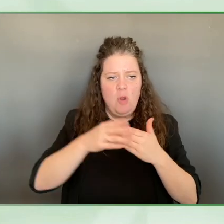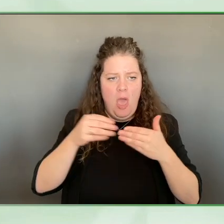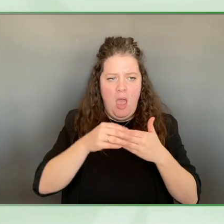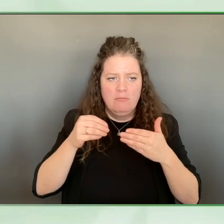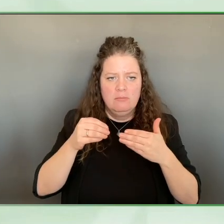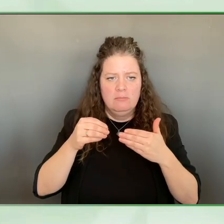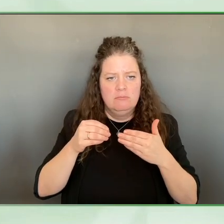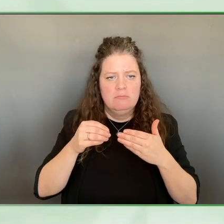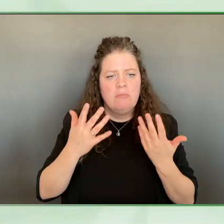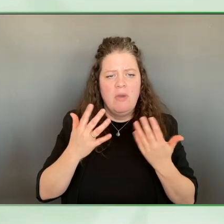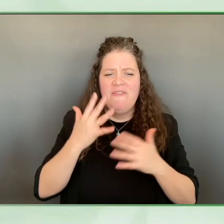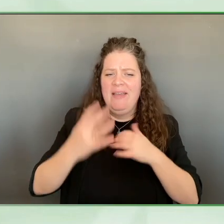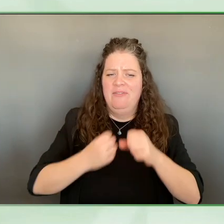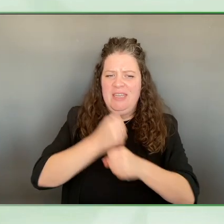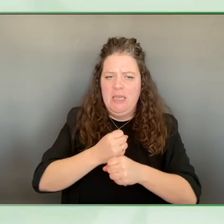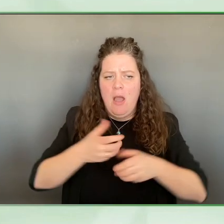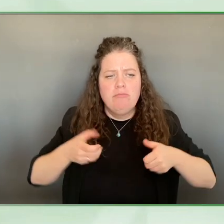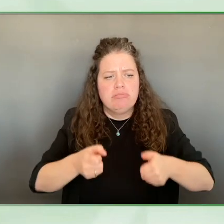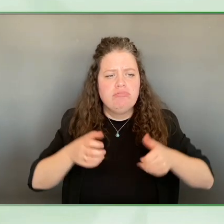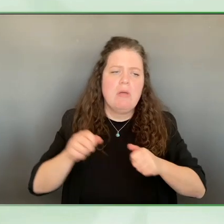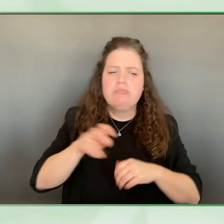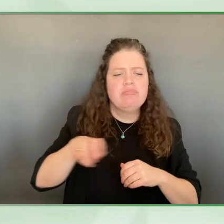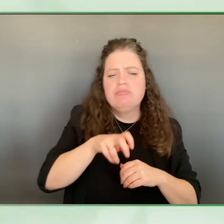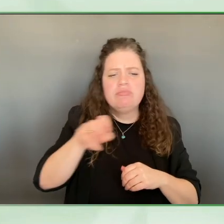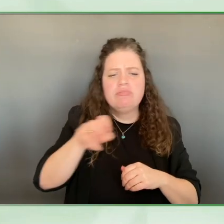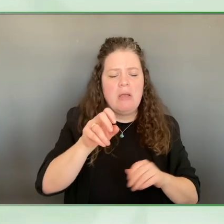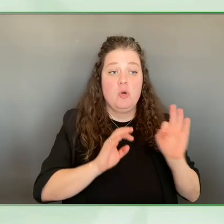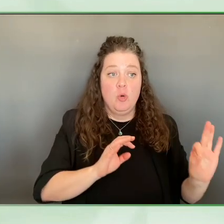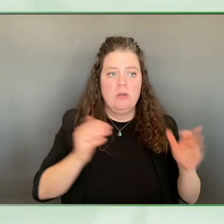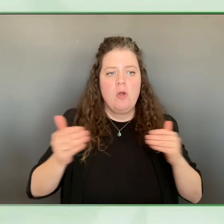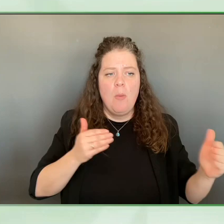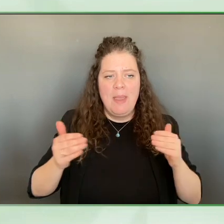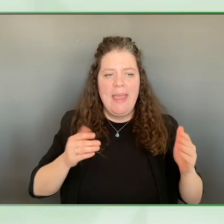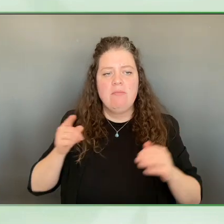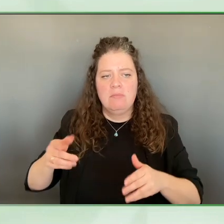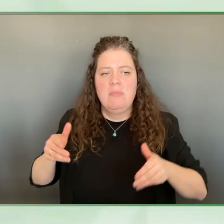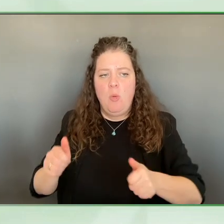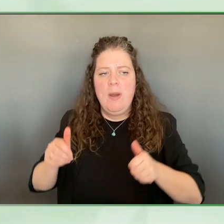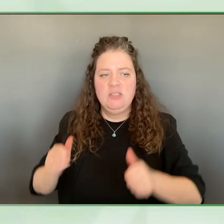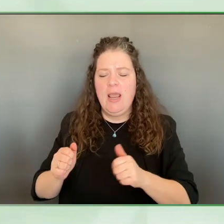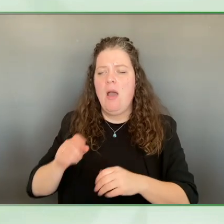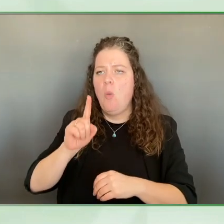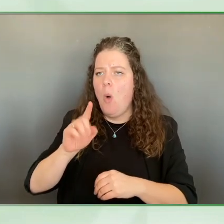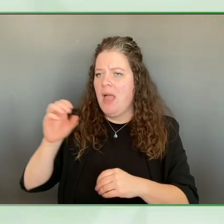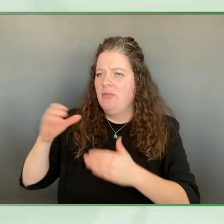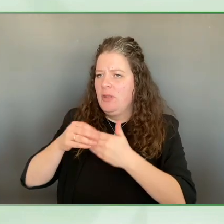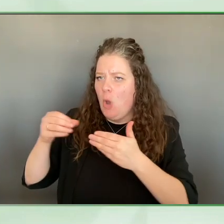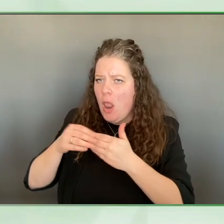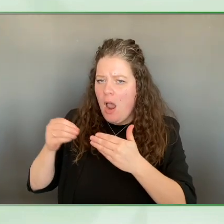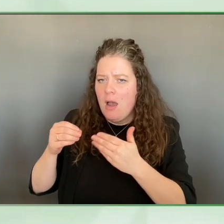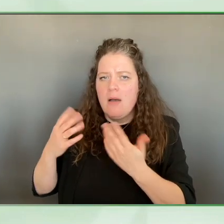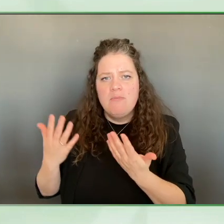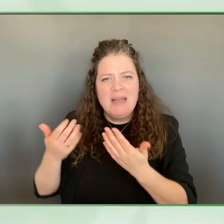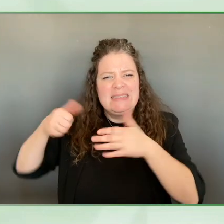months or 1 year. And what about the parts and the components that go along with it? You have to keep an eye on it. And the durability